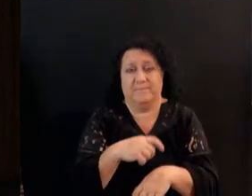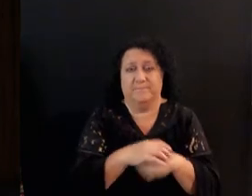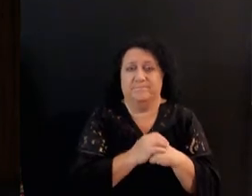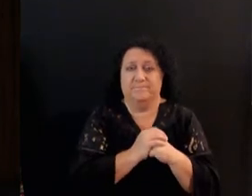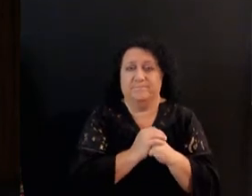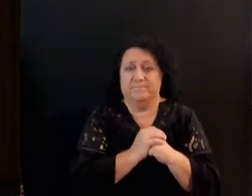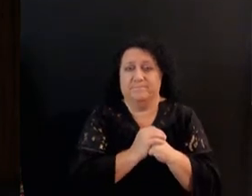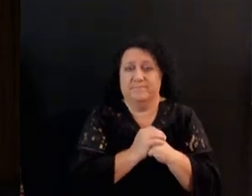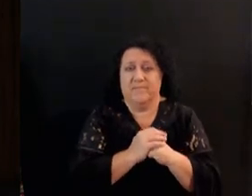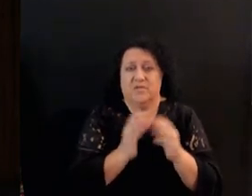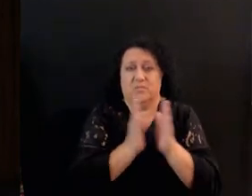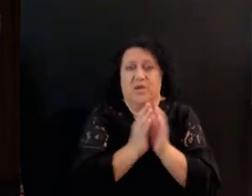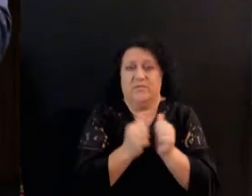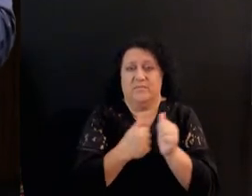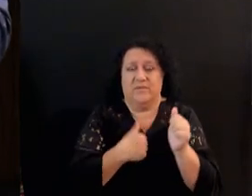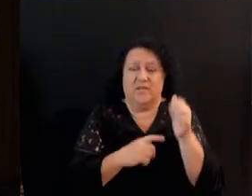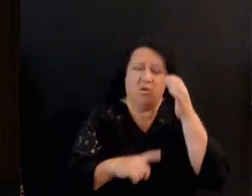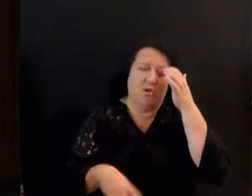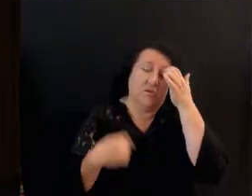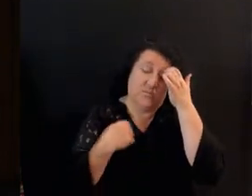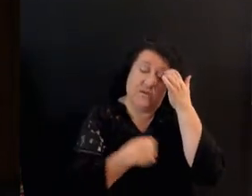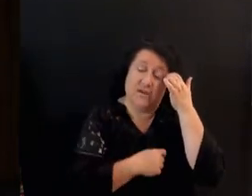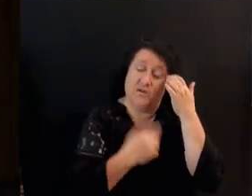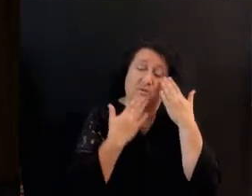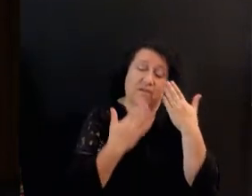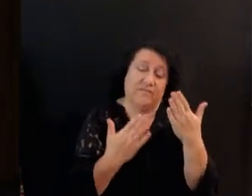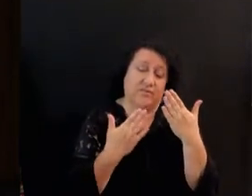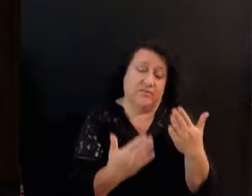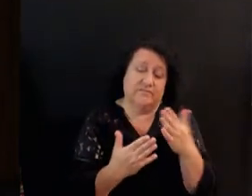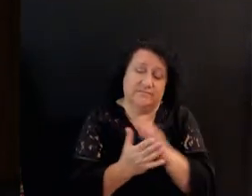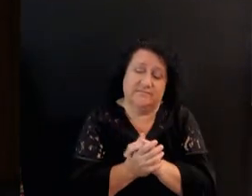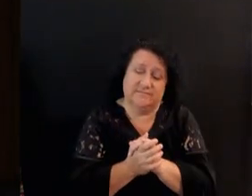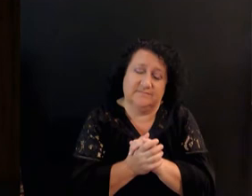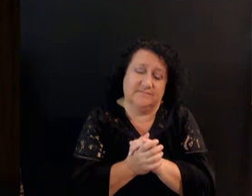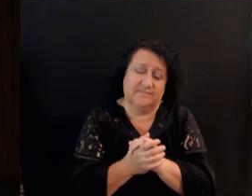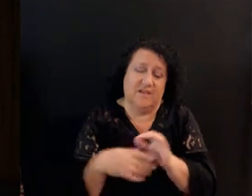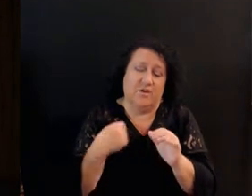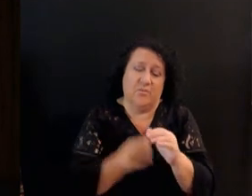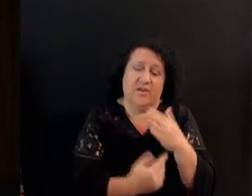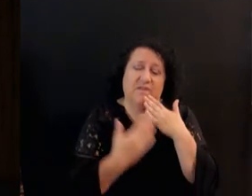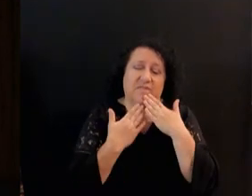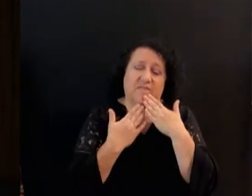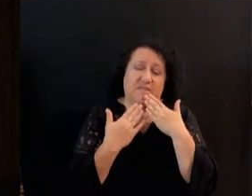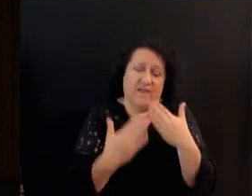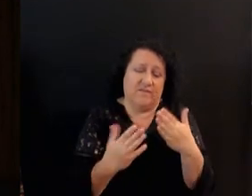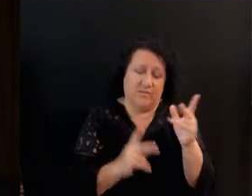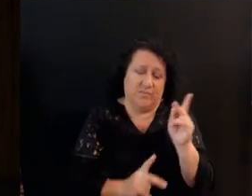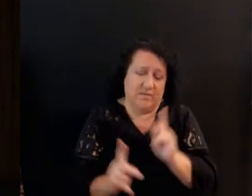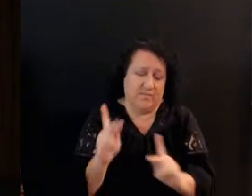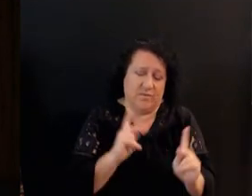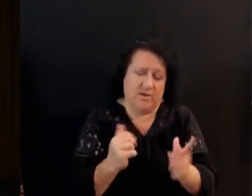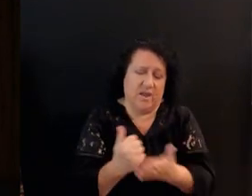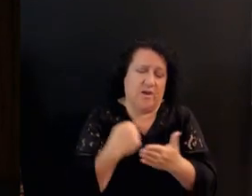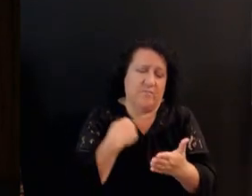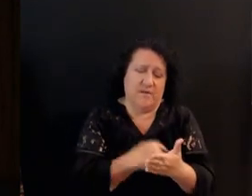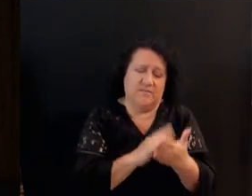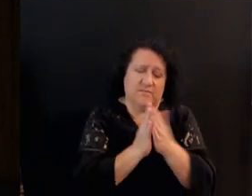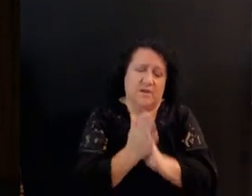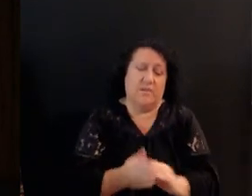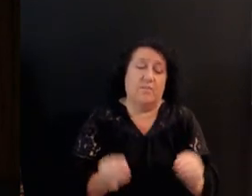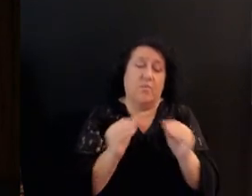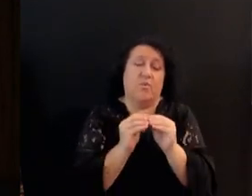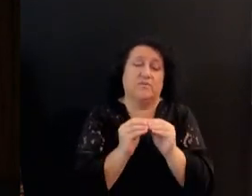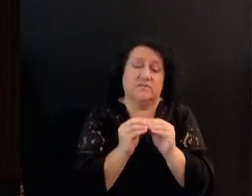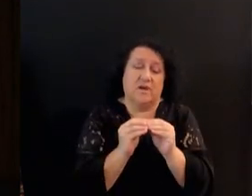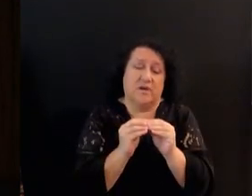me? Lord, we are grateful. We are a thankful people, Lord, but help us become even more so a thankful people as